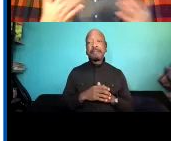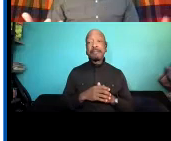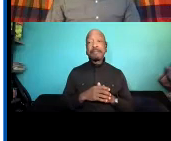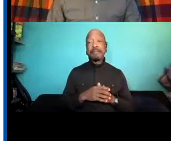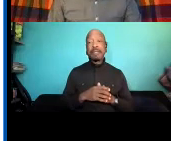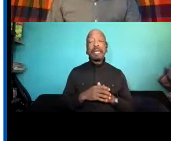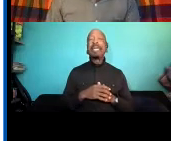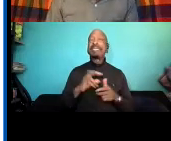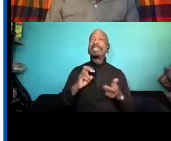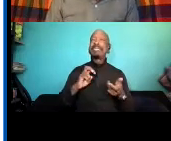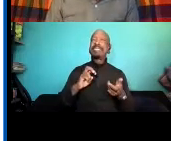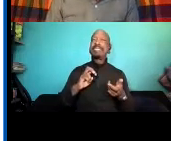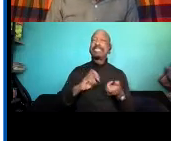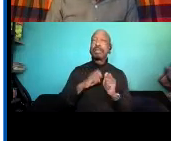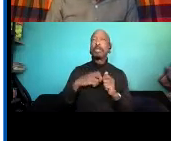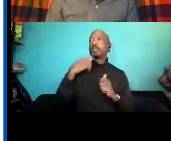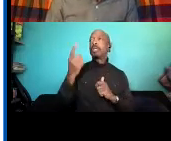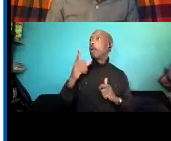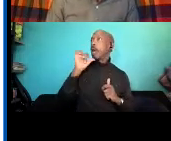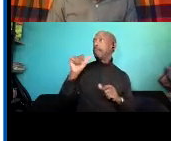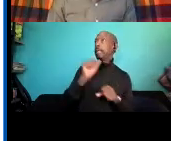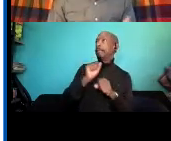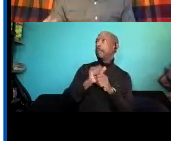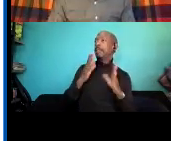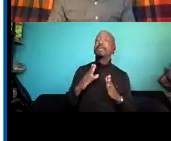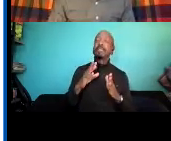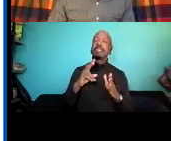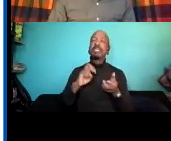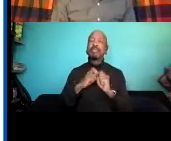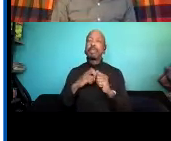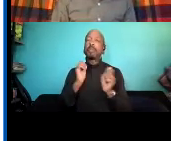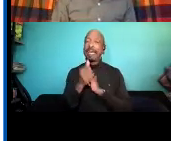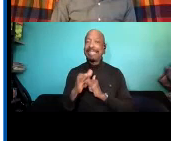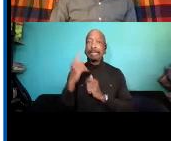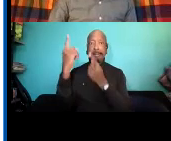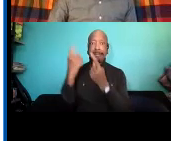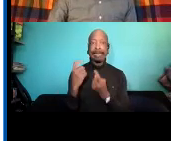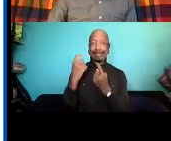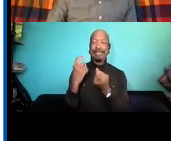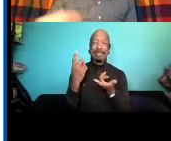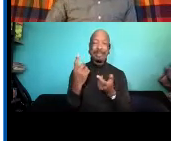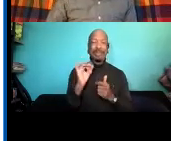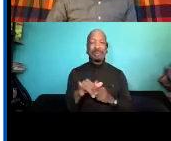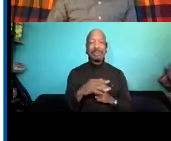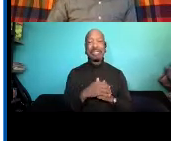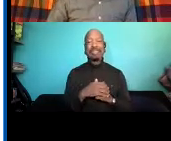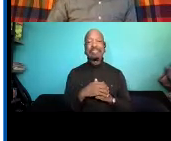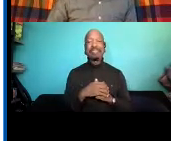very difficult to pass that test. And so that's something just to note.